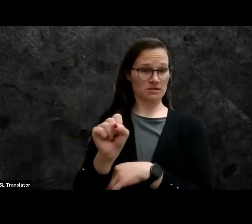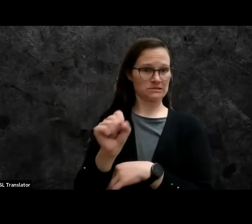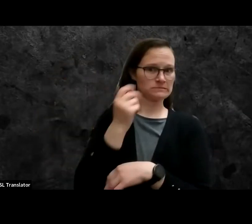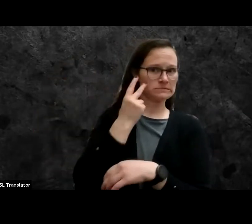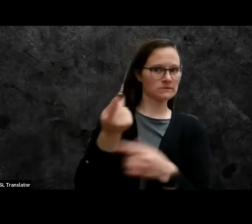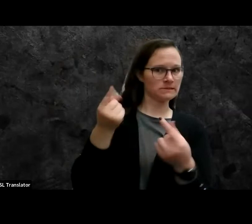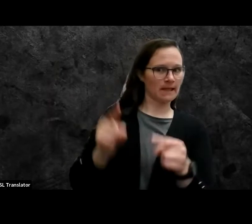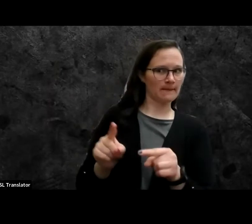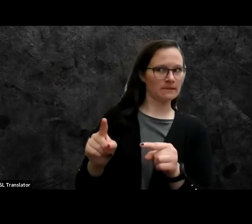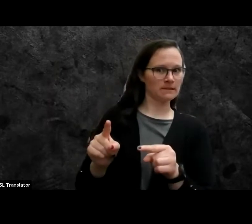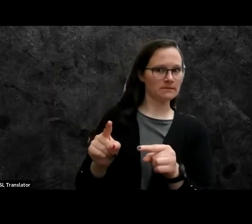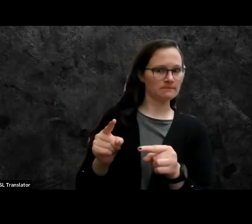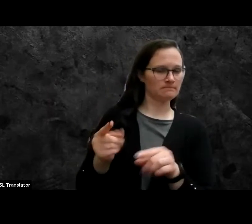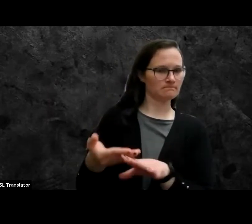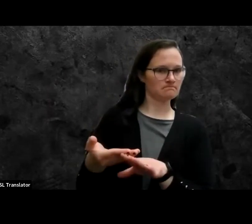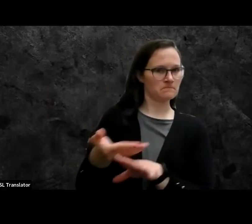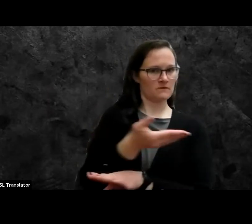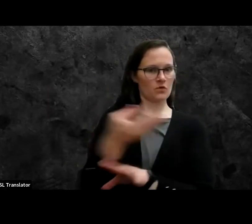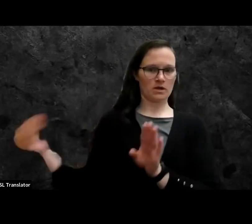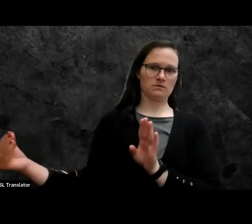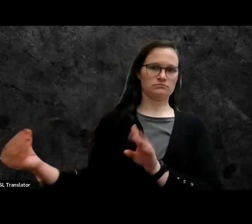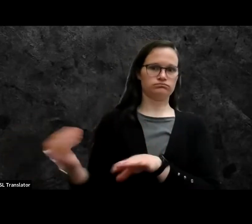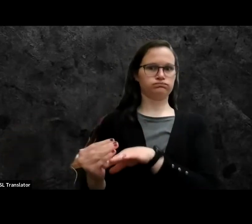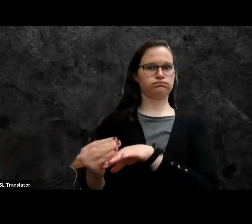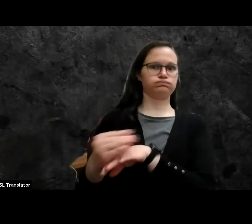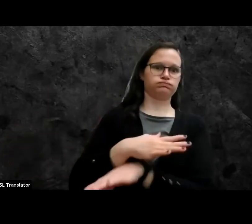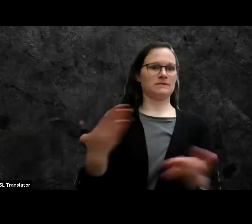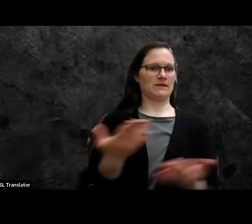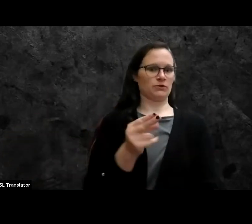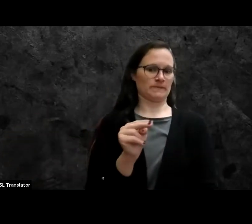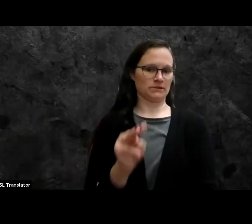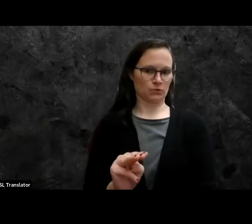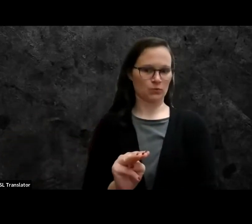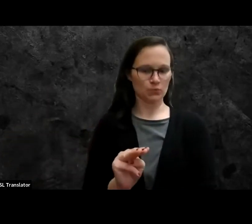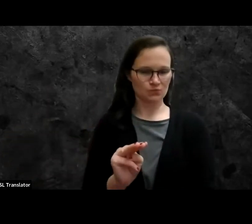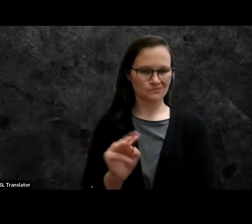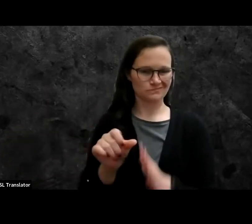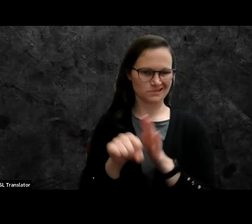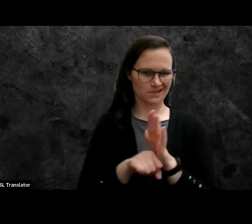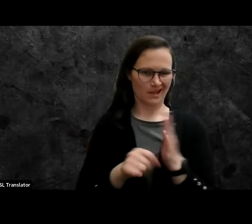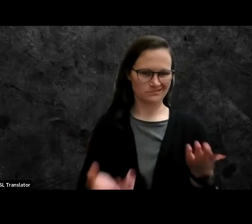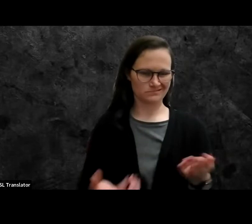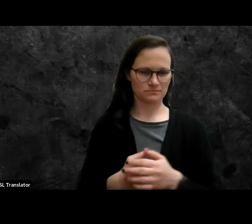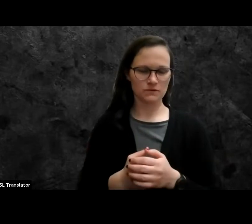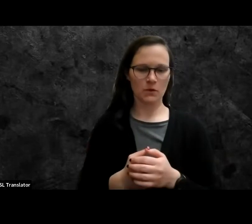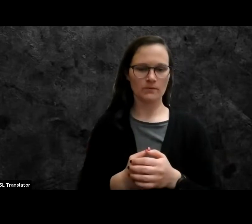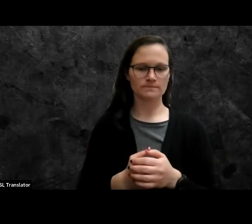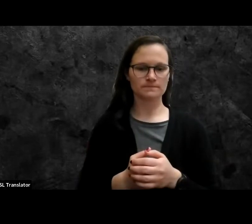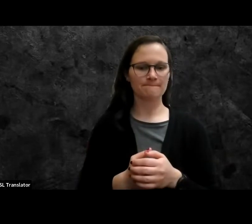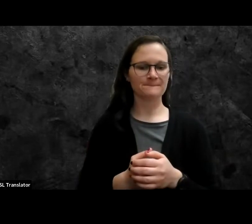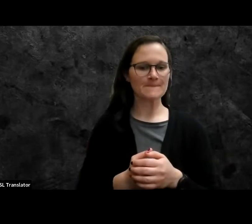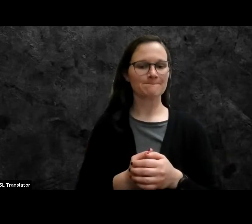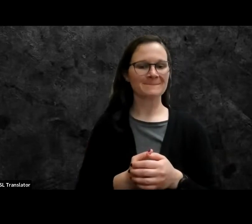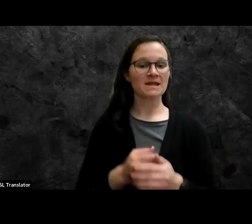the Omicron variant spread or surge, but it's not here in New Mexico yet, and we need to be ever vigilant. Hopefully,